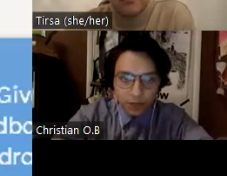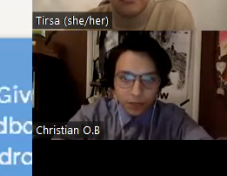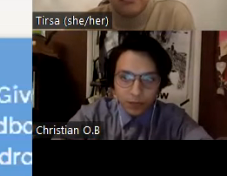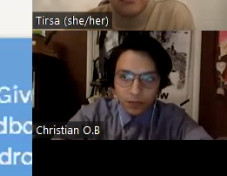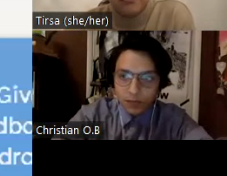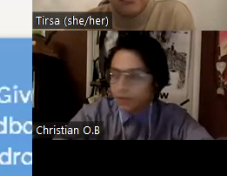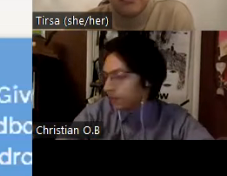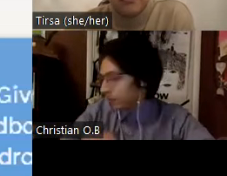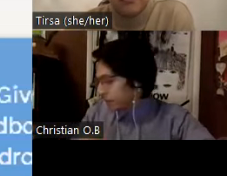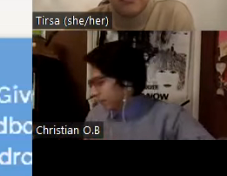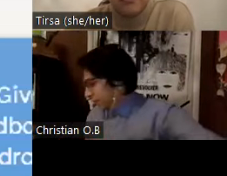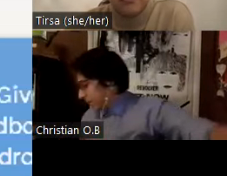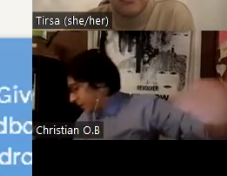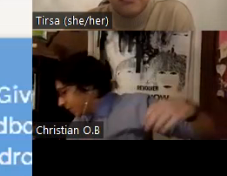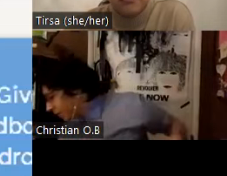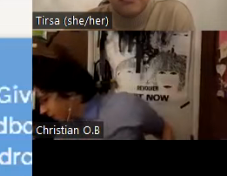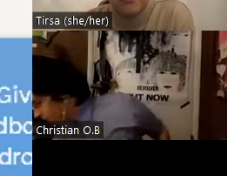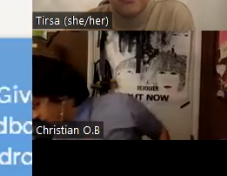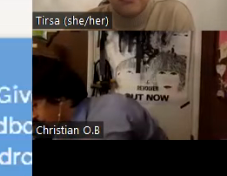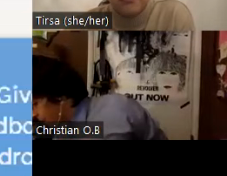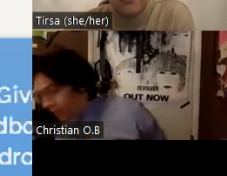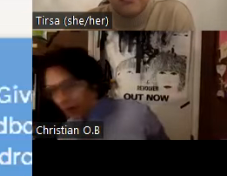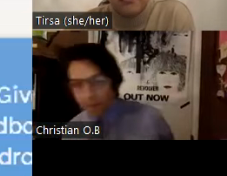Thank you so much, co-chair.